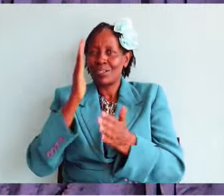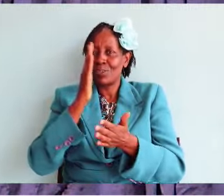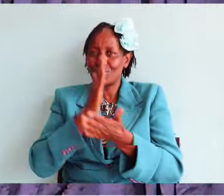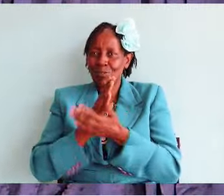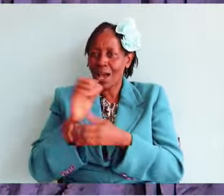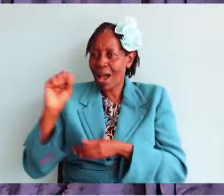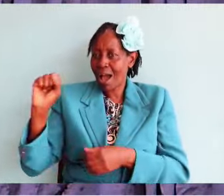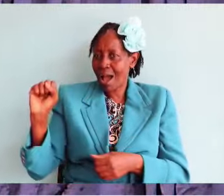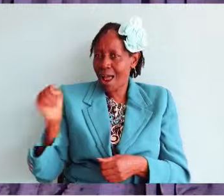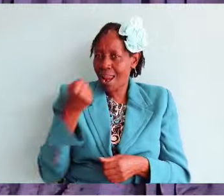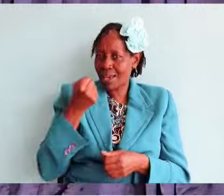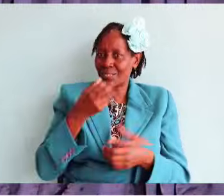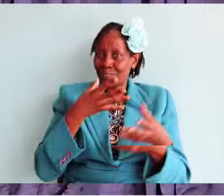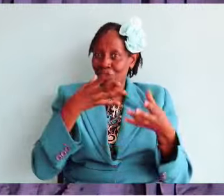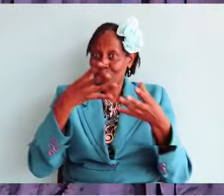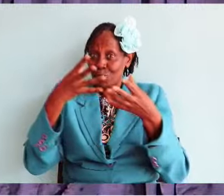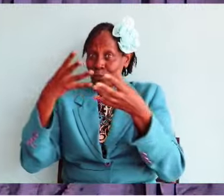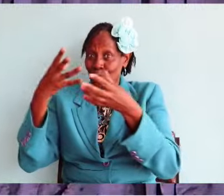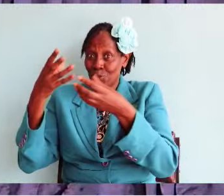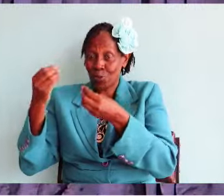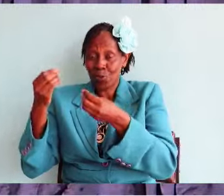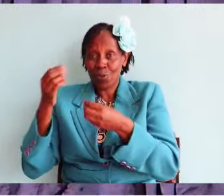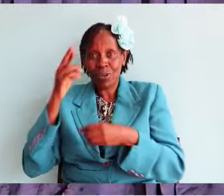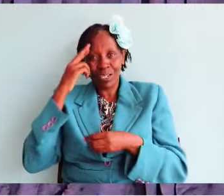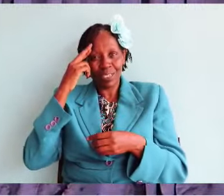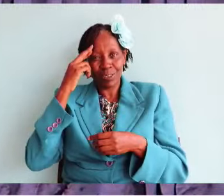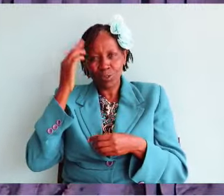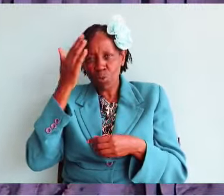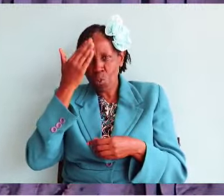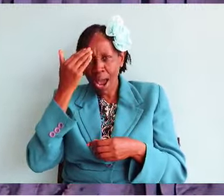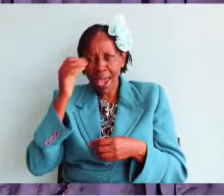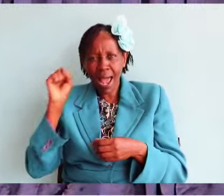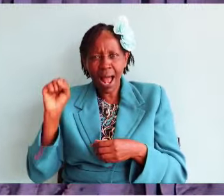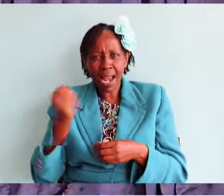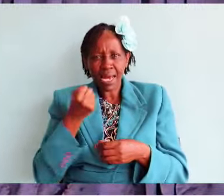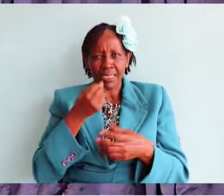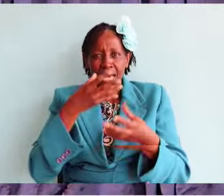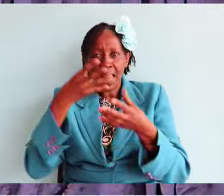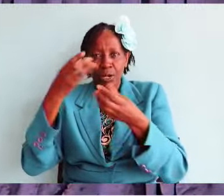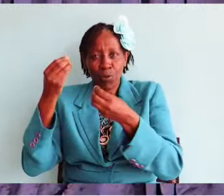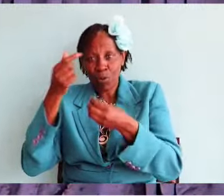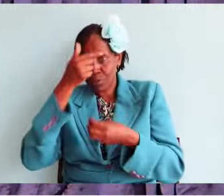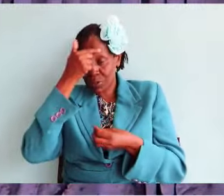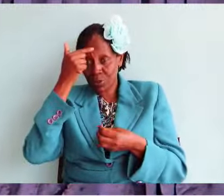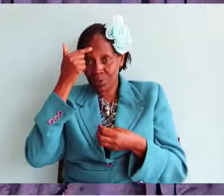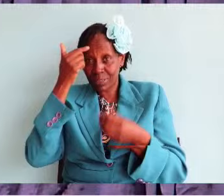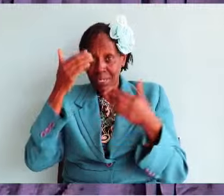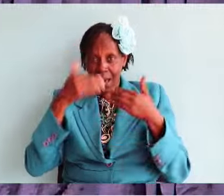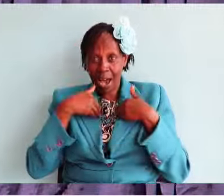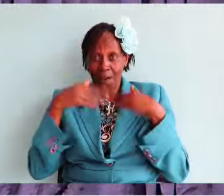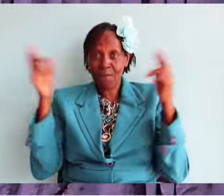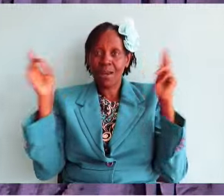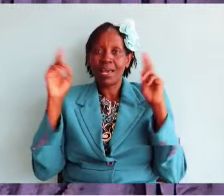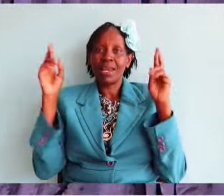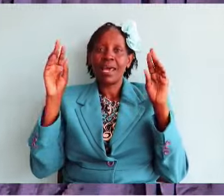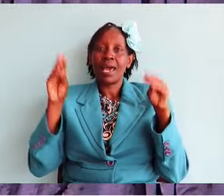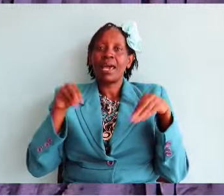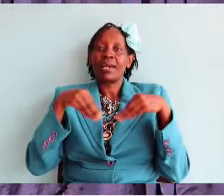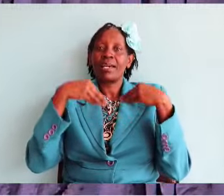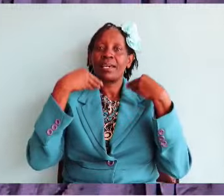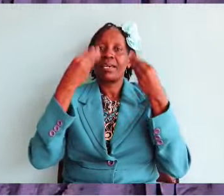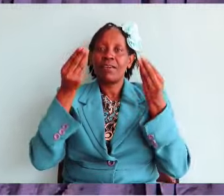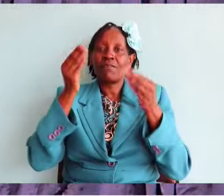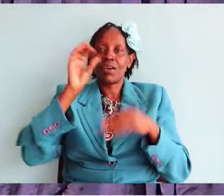go. And the reason you should arise and go is because I have already given them into your